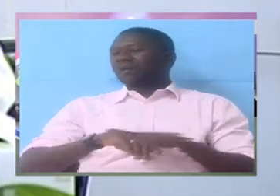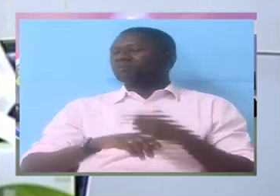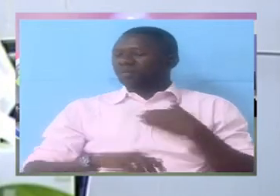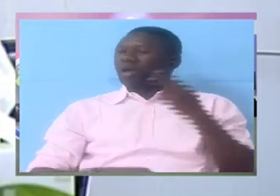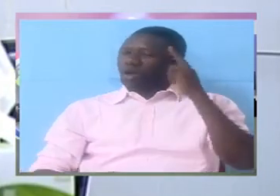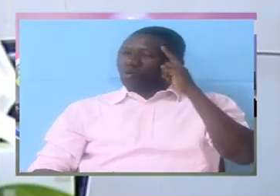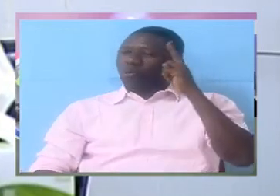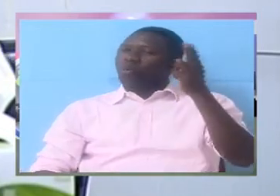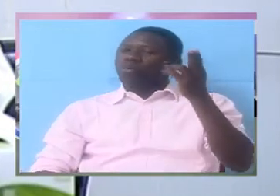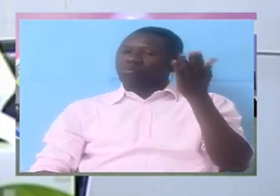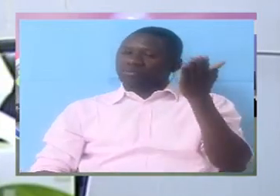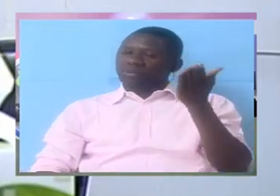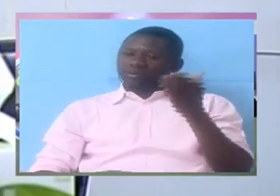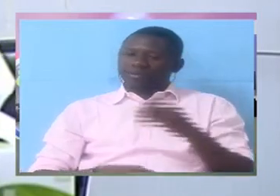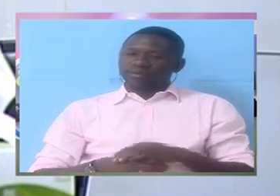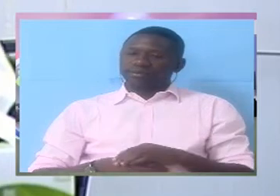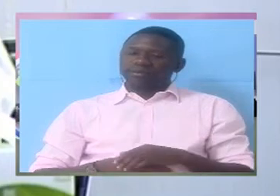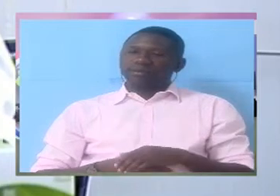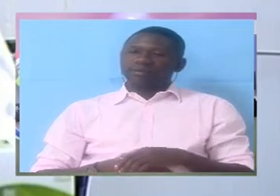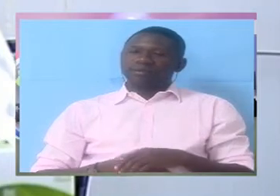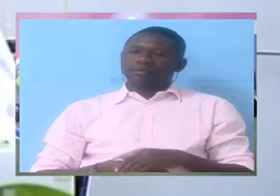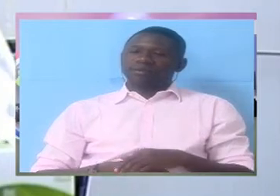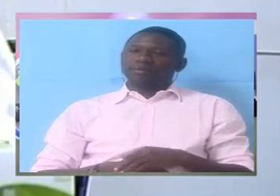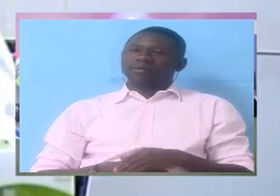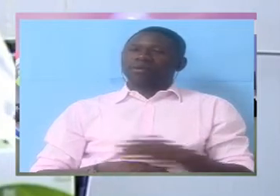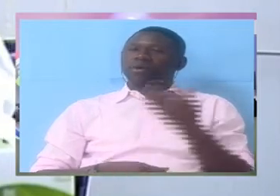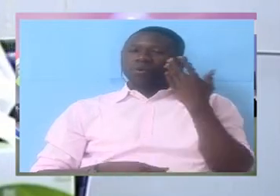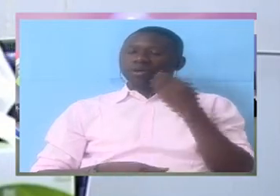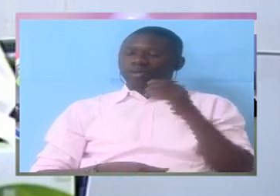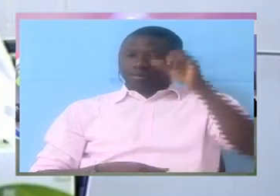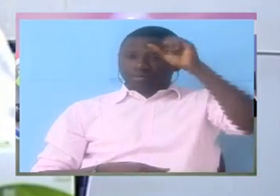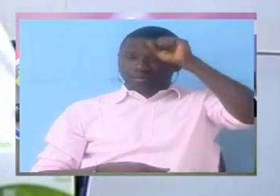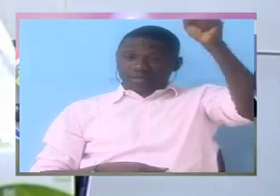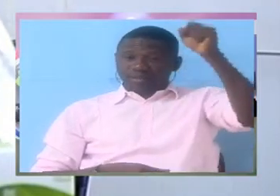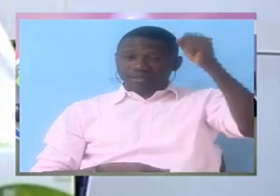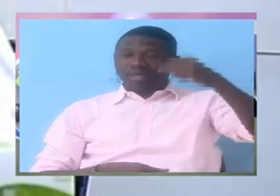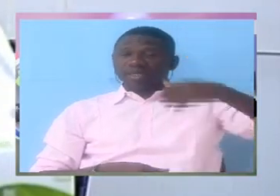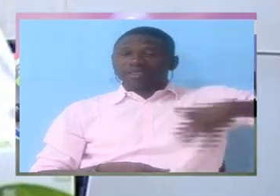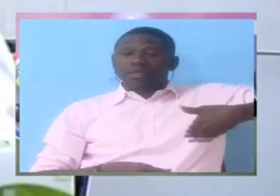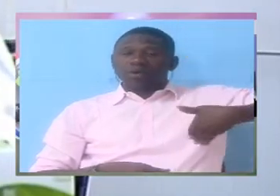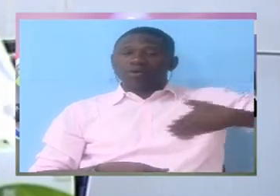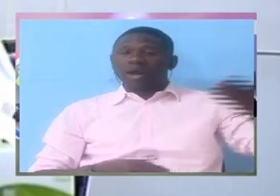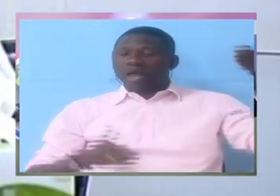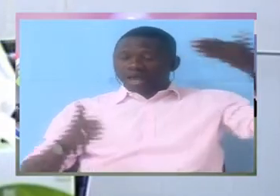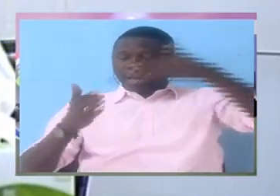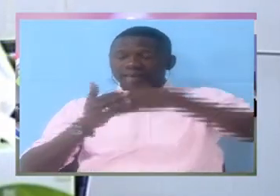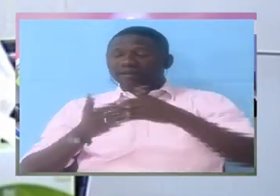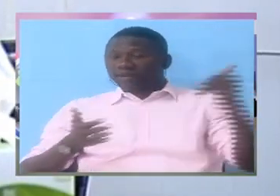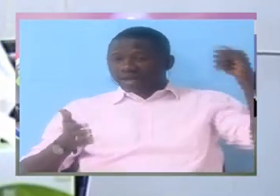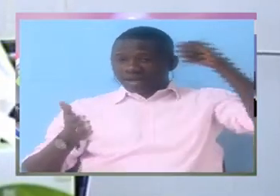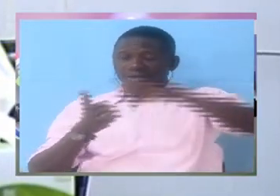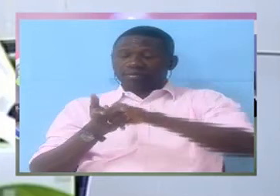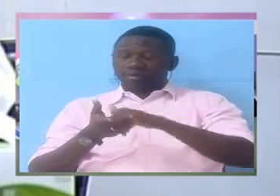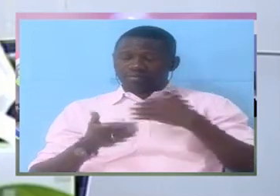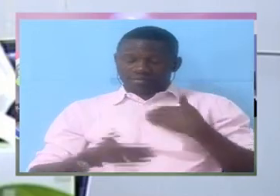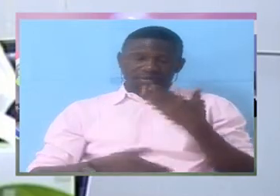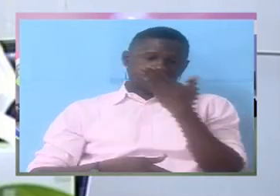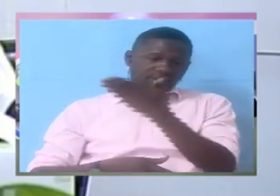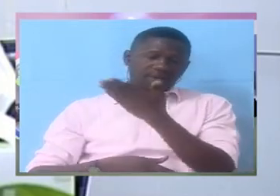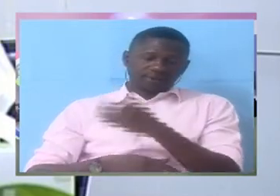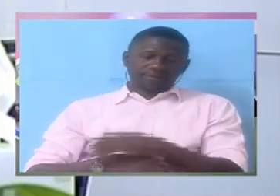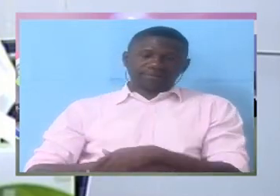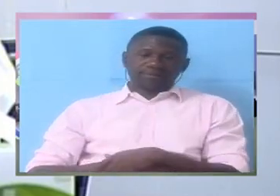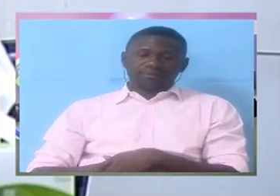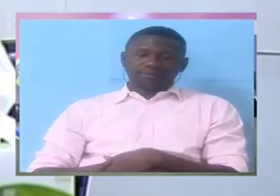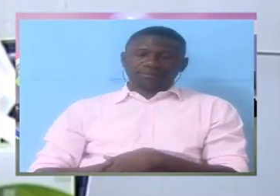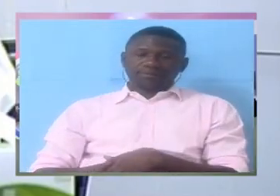on. The president arrived at the airport, I was there. President Onata, Kabunan Tamadula, Kulunti Laji Dulato,